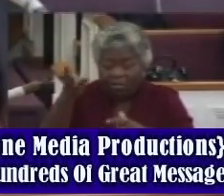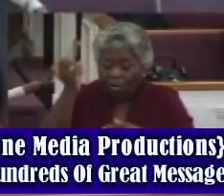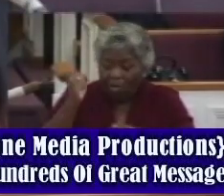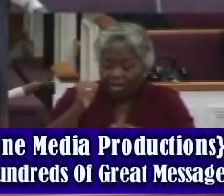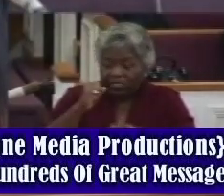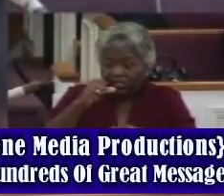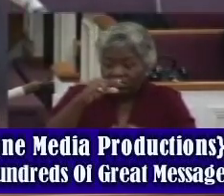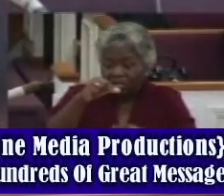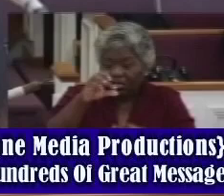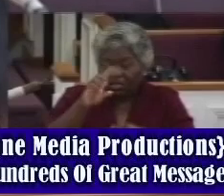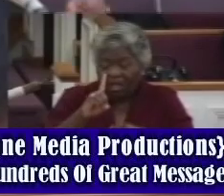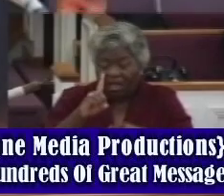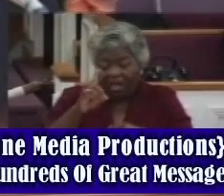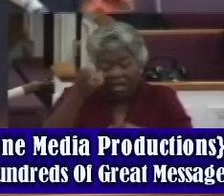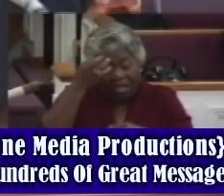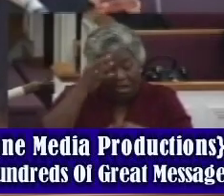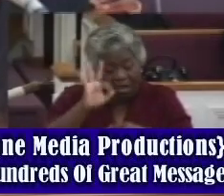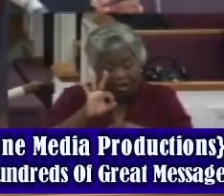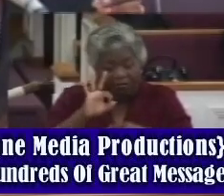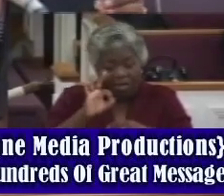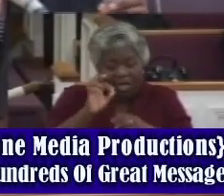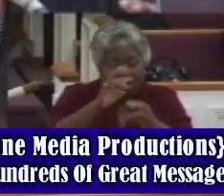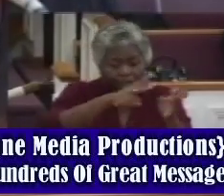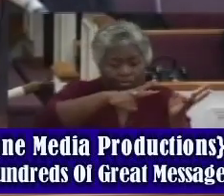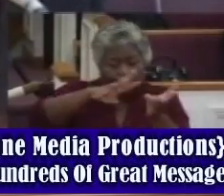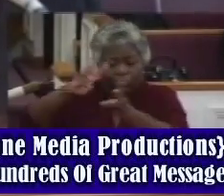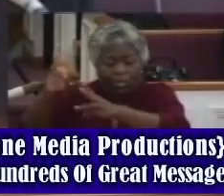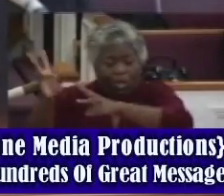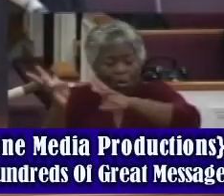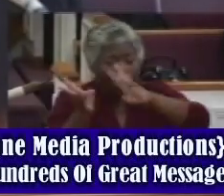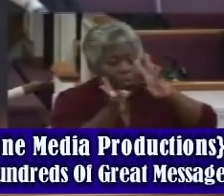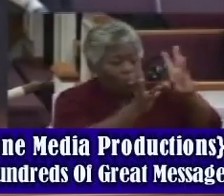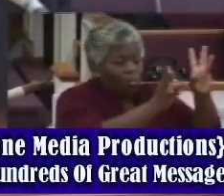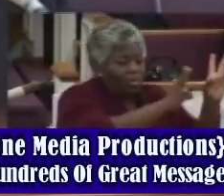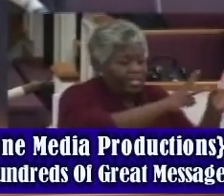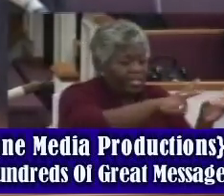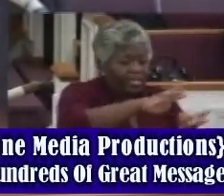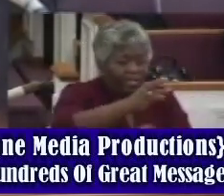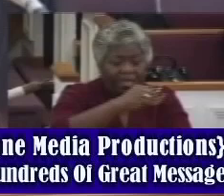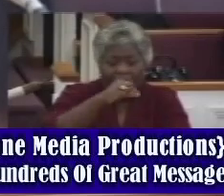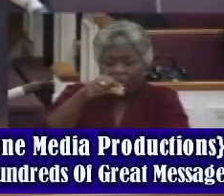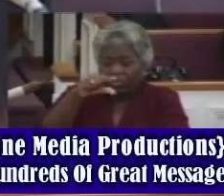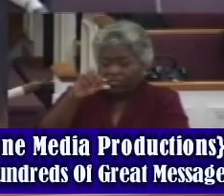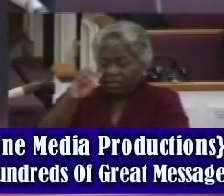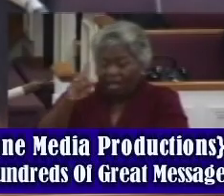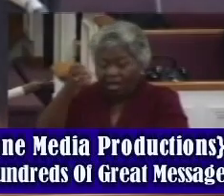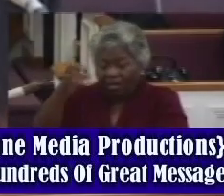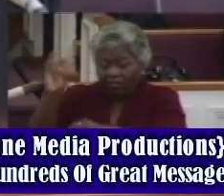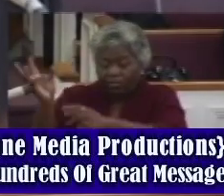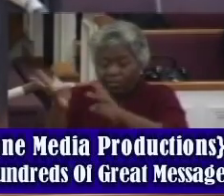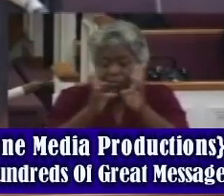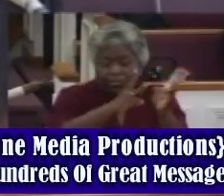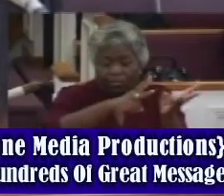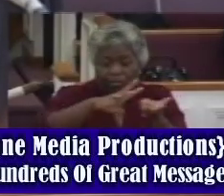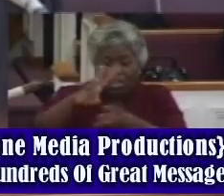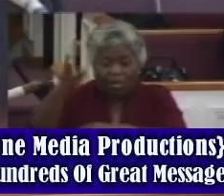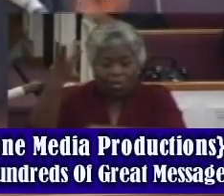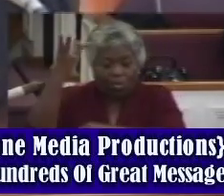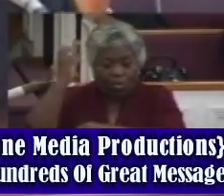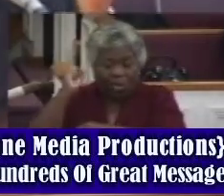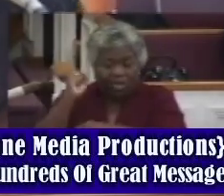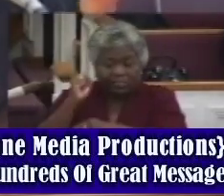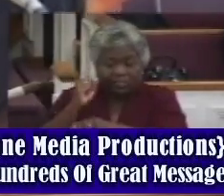a God of the wind. And the God of the wind was